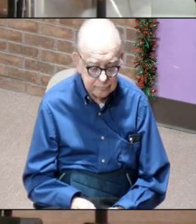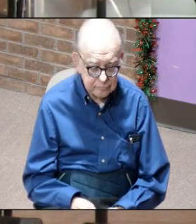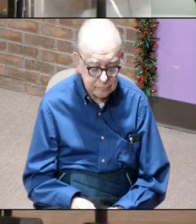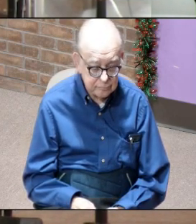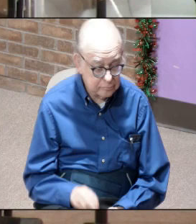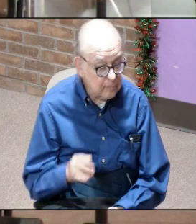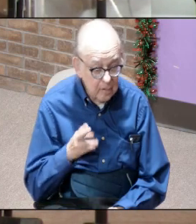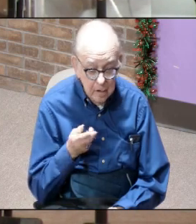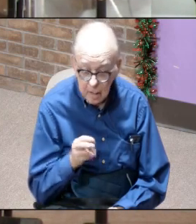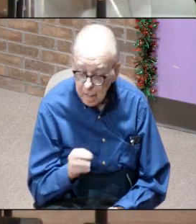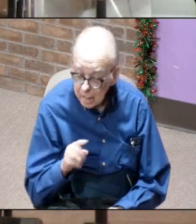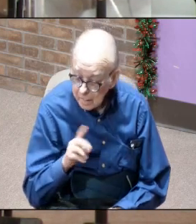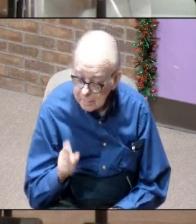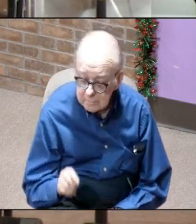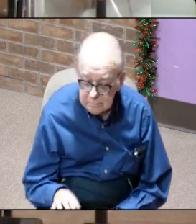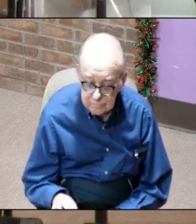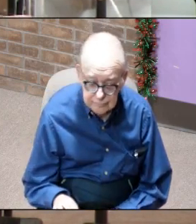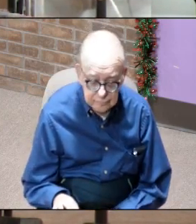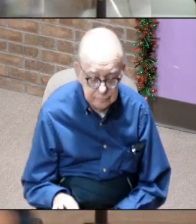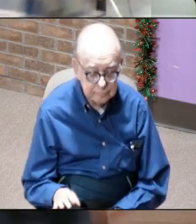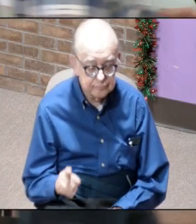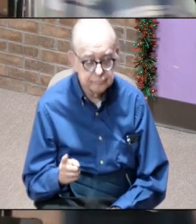Huh?